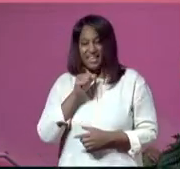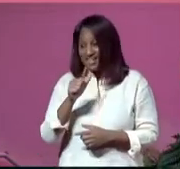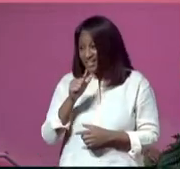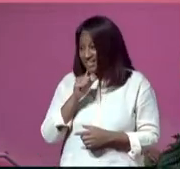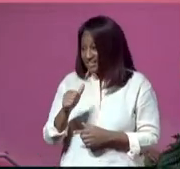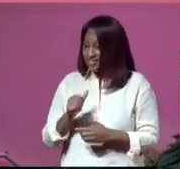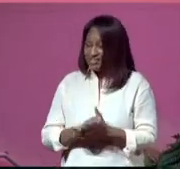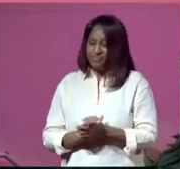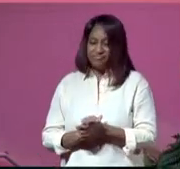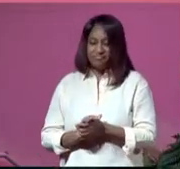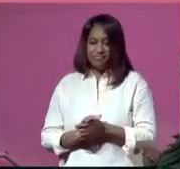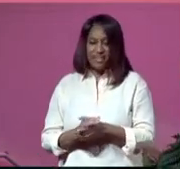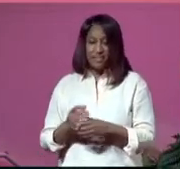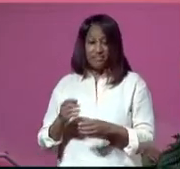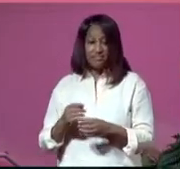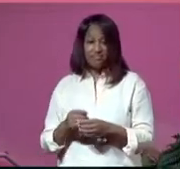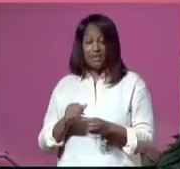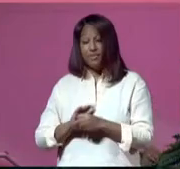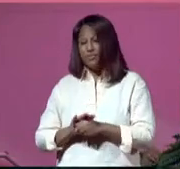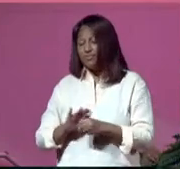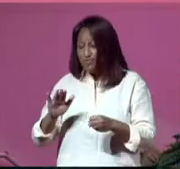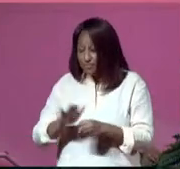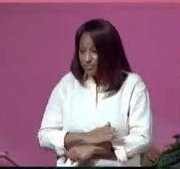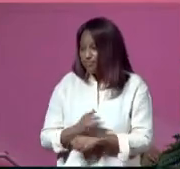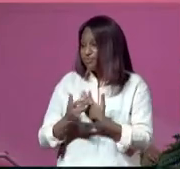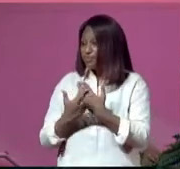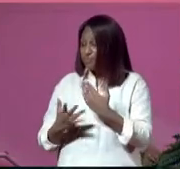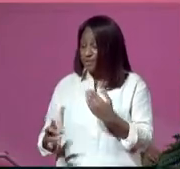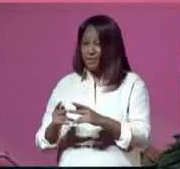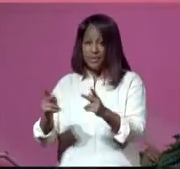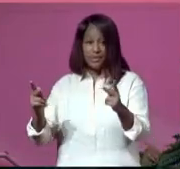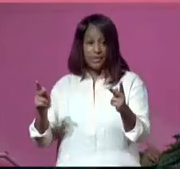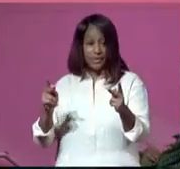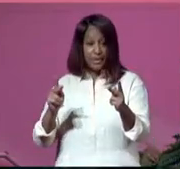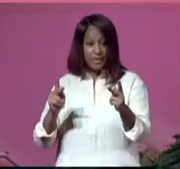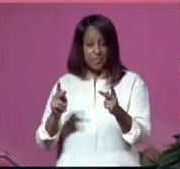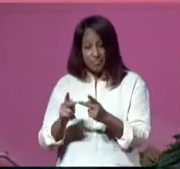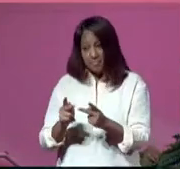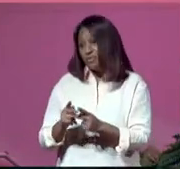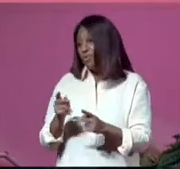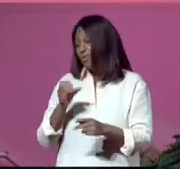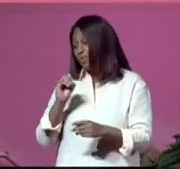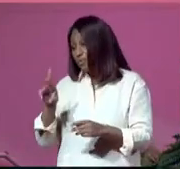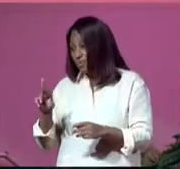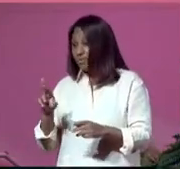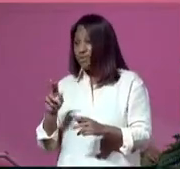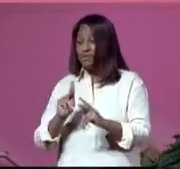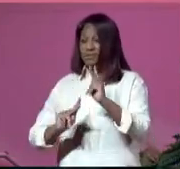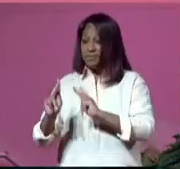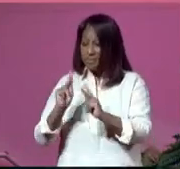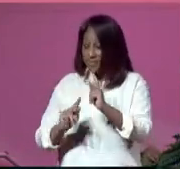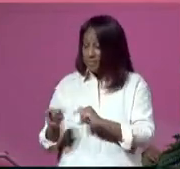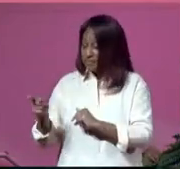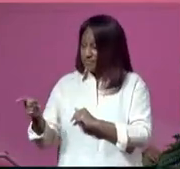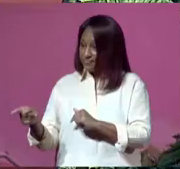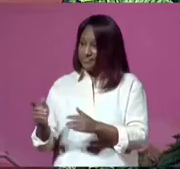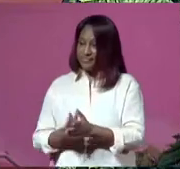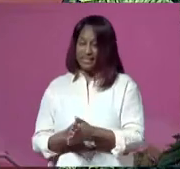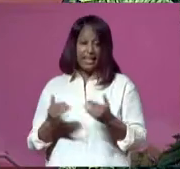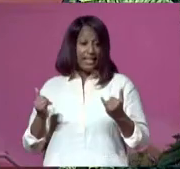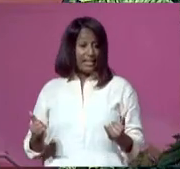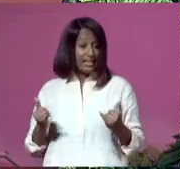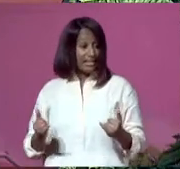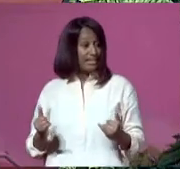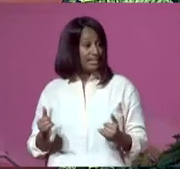stops at what was and is still known as Jacob's Well. He's tired, he's thirsty, he's hungry. And